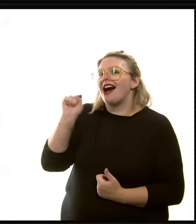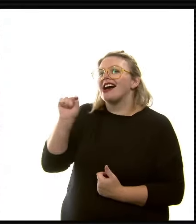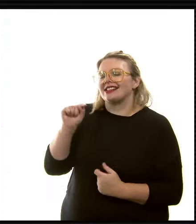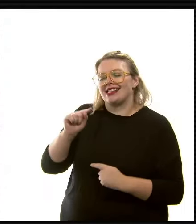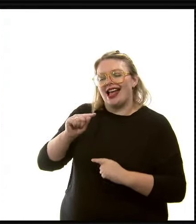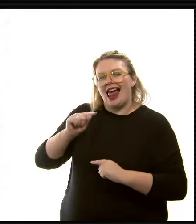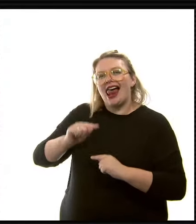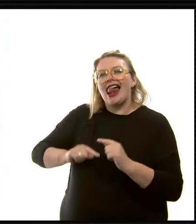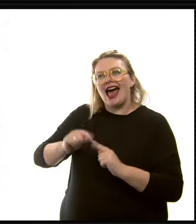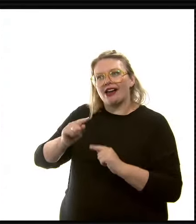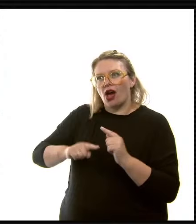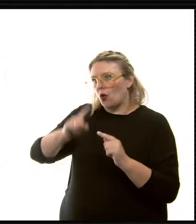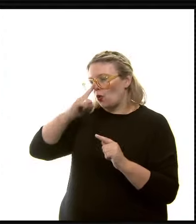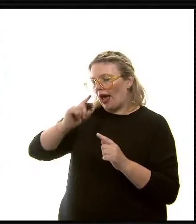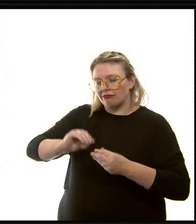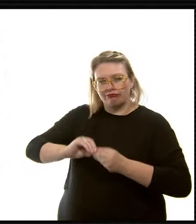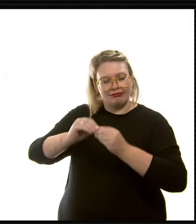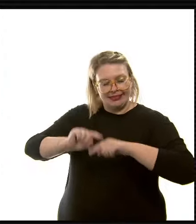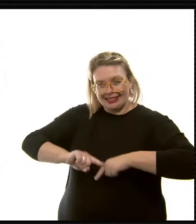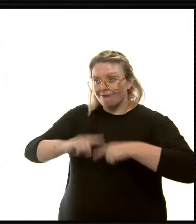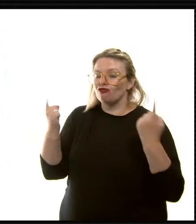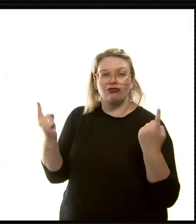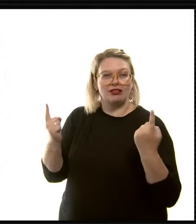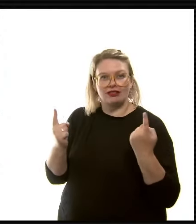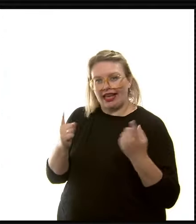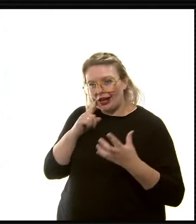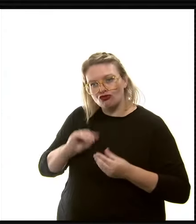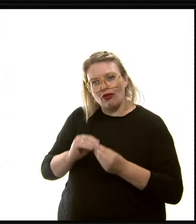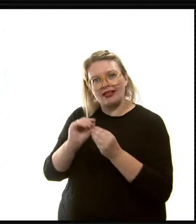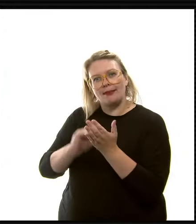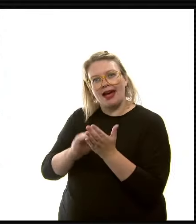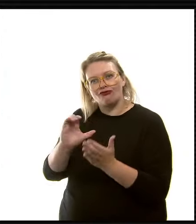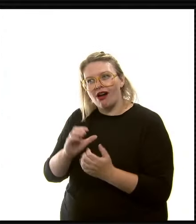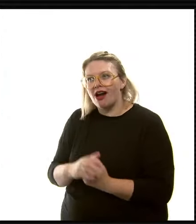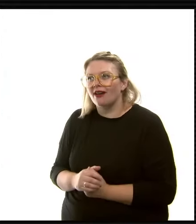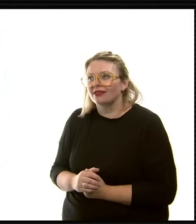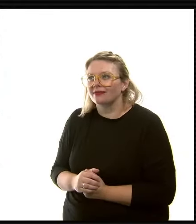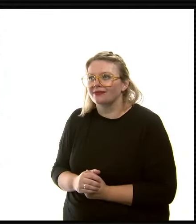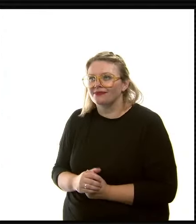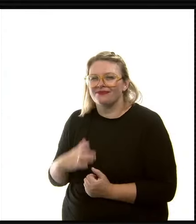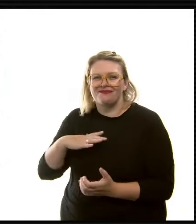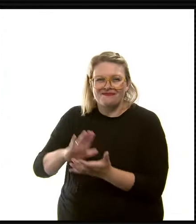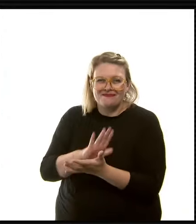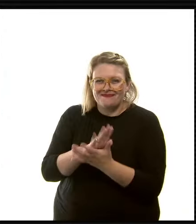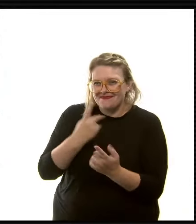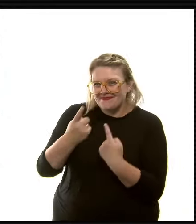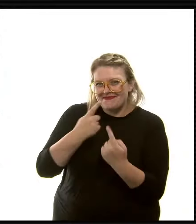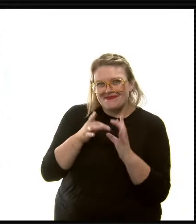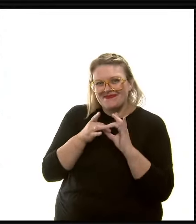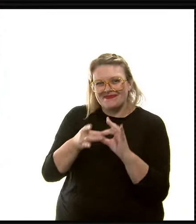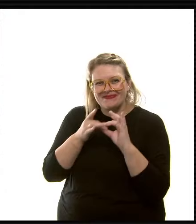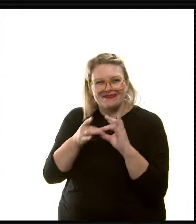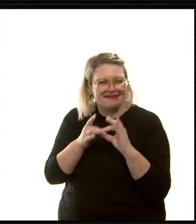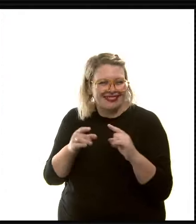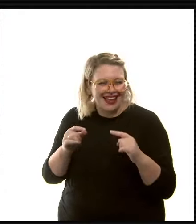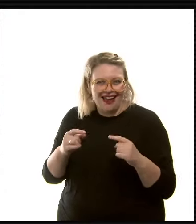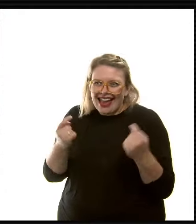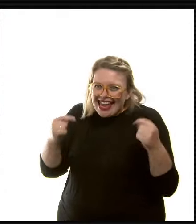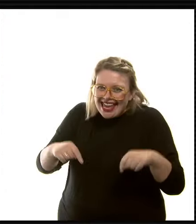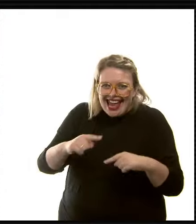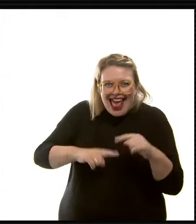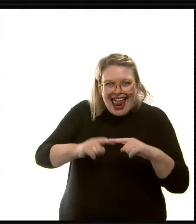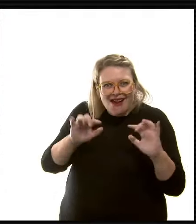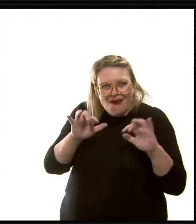used to make so many different things, including Minecraft. I'm super happy to have been able to work on this project and to be here at